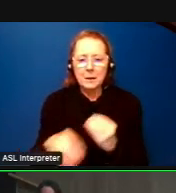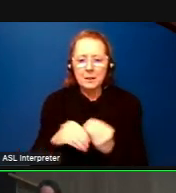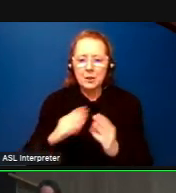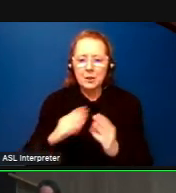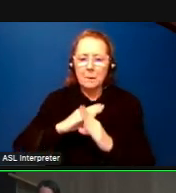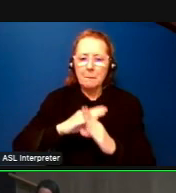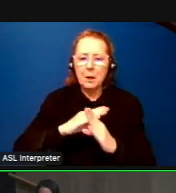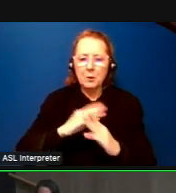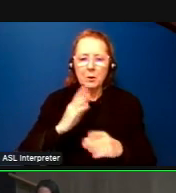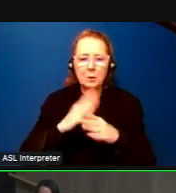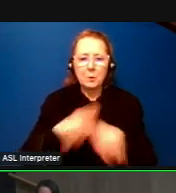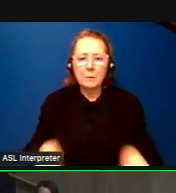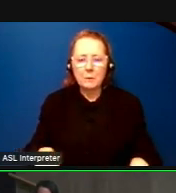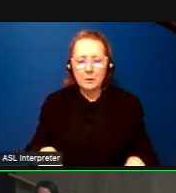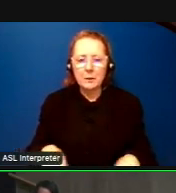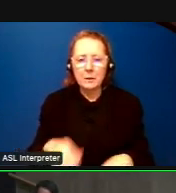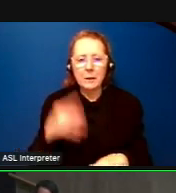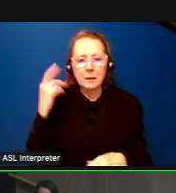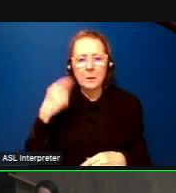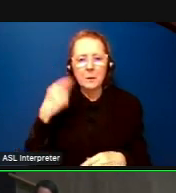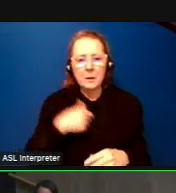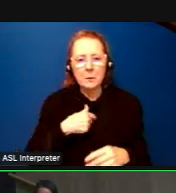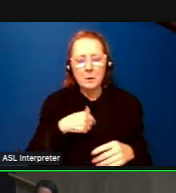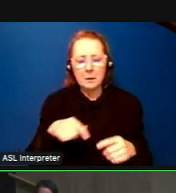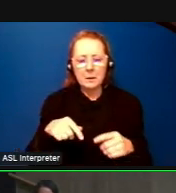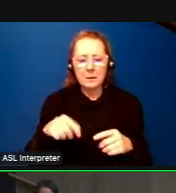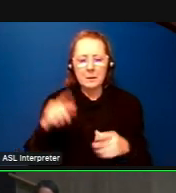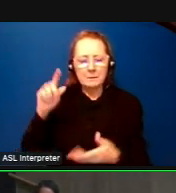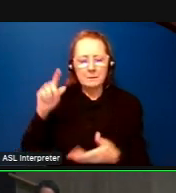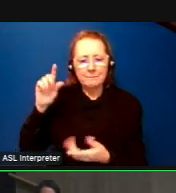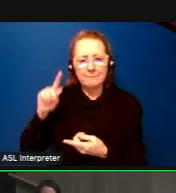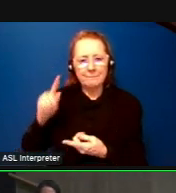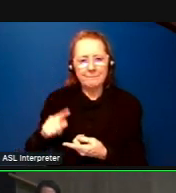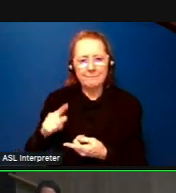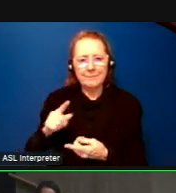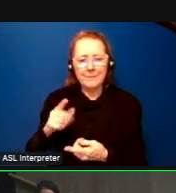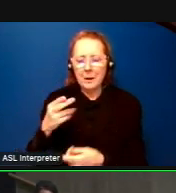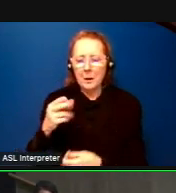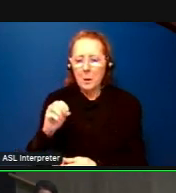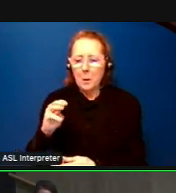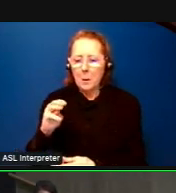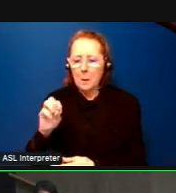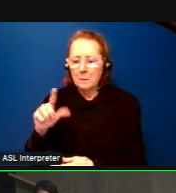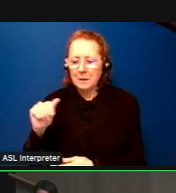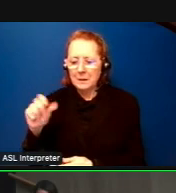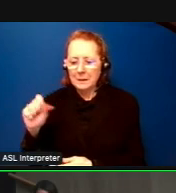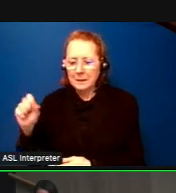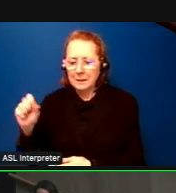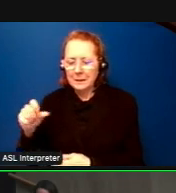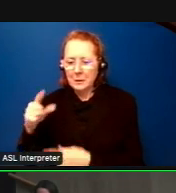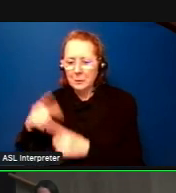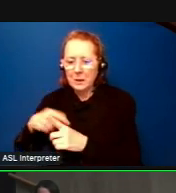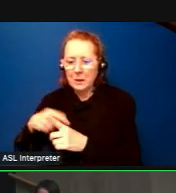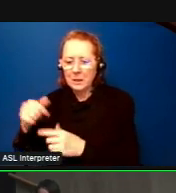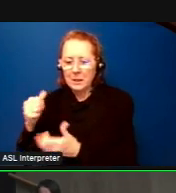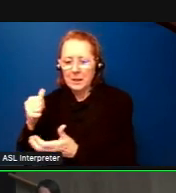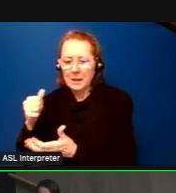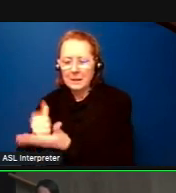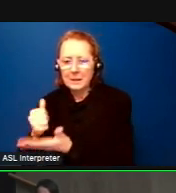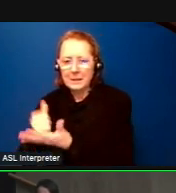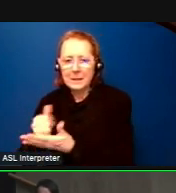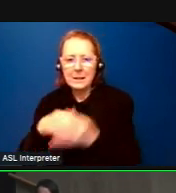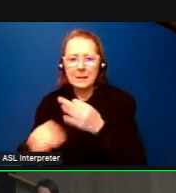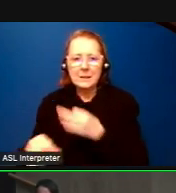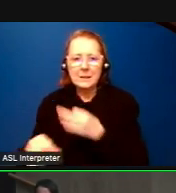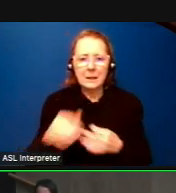why we're backing out some on the homeless rental assistance and pulling forward with the use of the vouchers instead of the city general